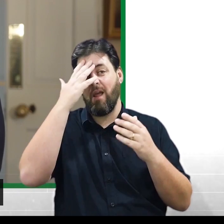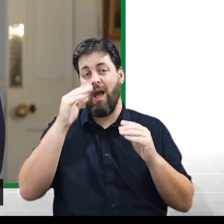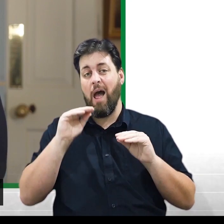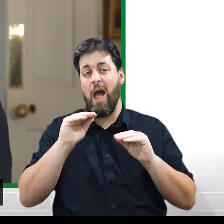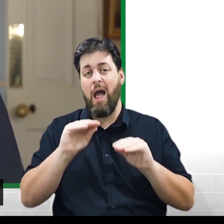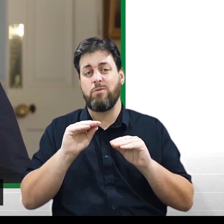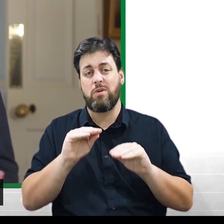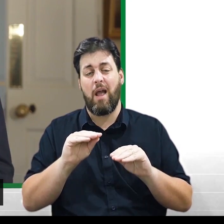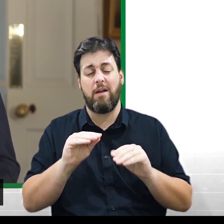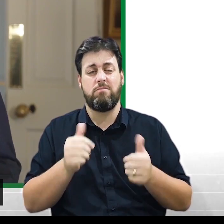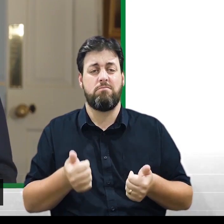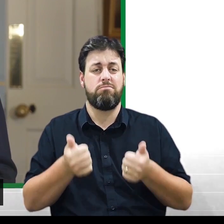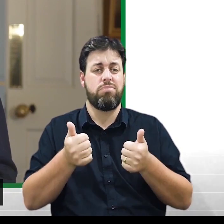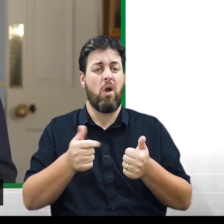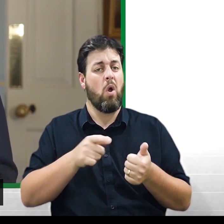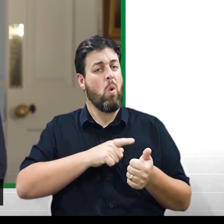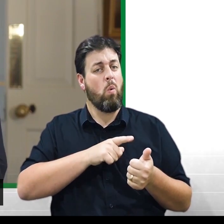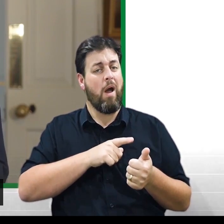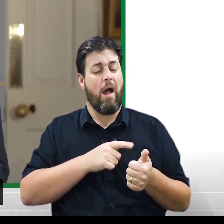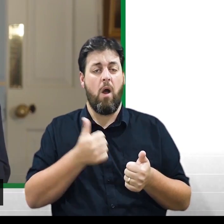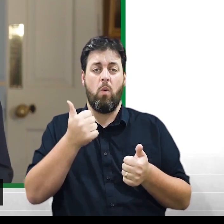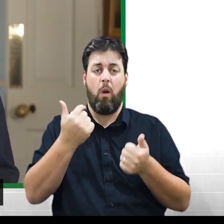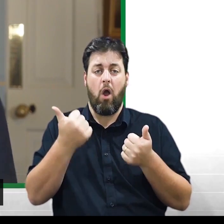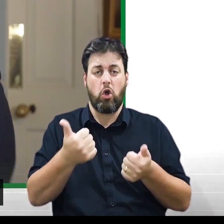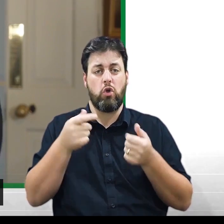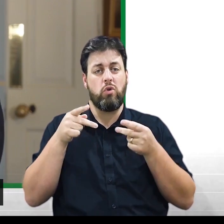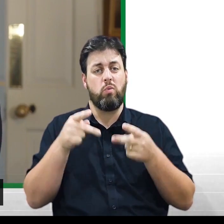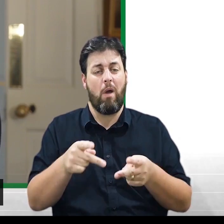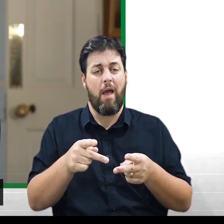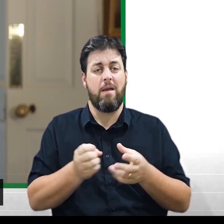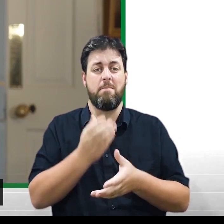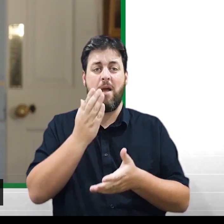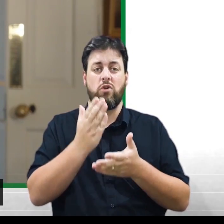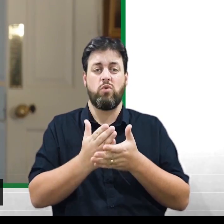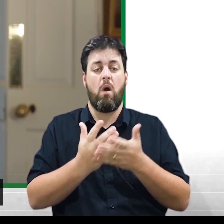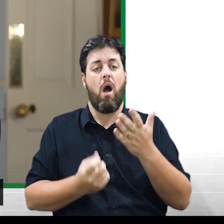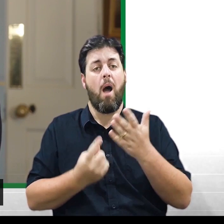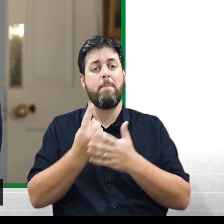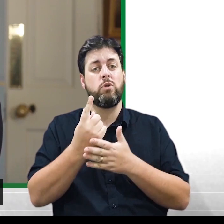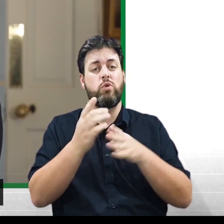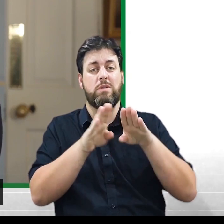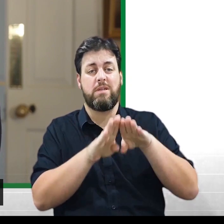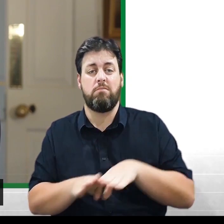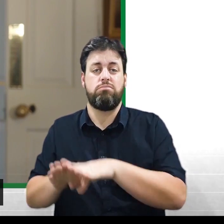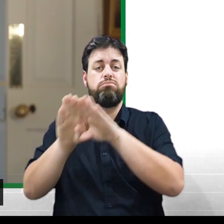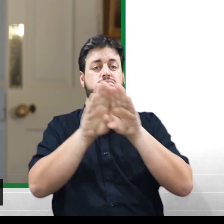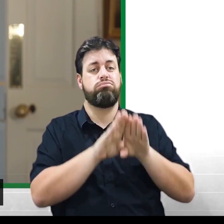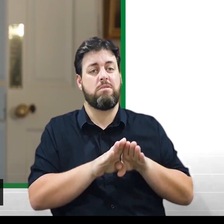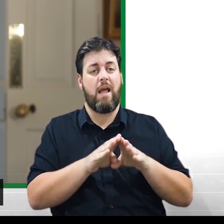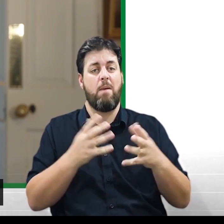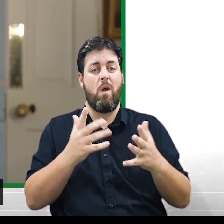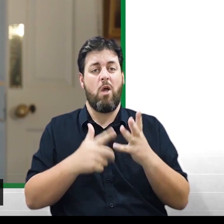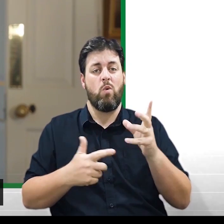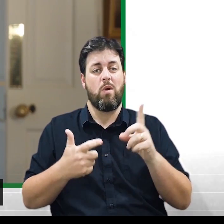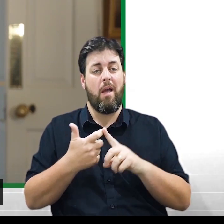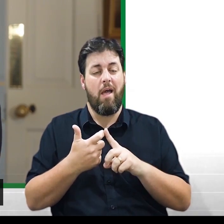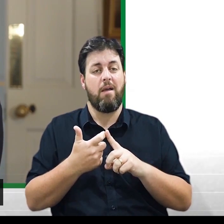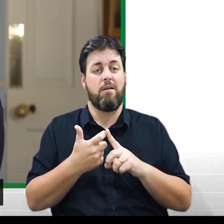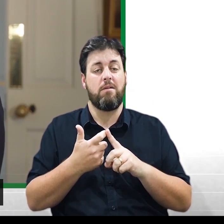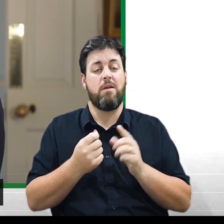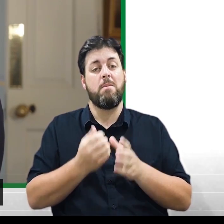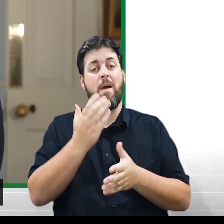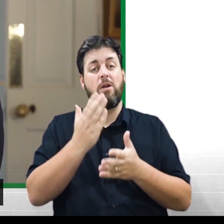Education is one of the greatest forces, if not the single greatest force, that we have to spread opportunity across the